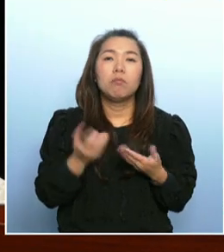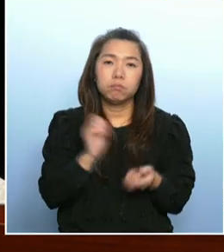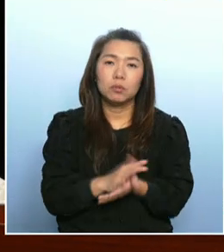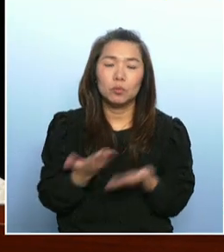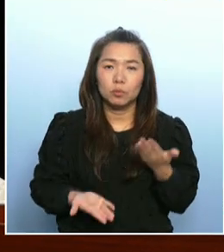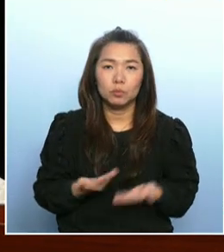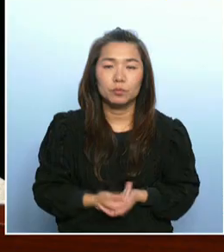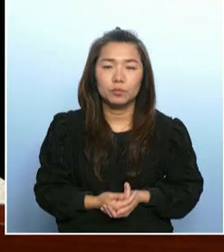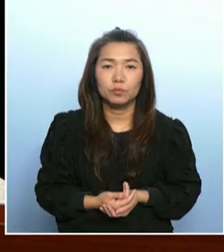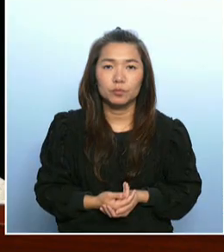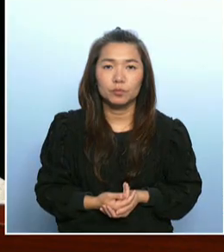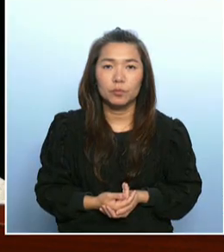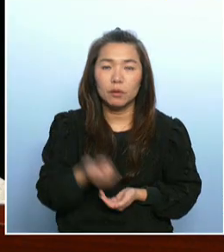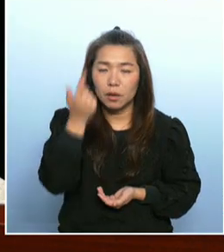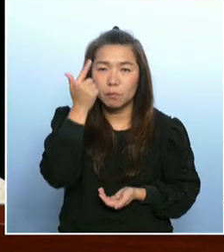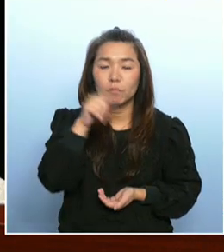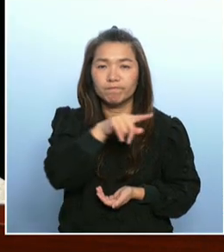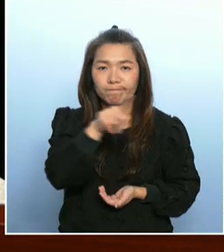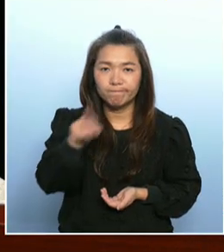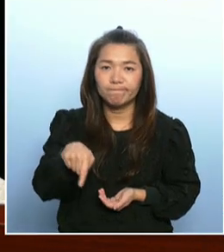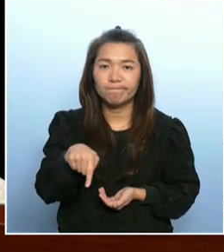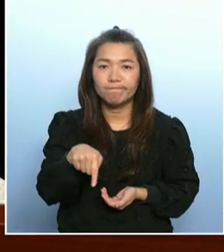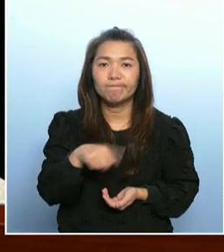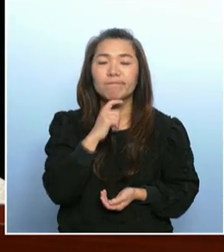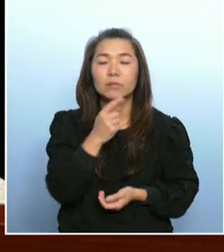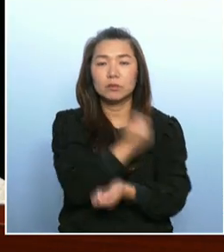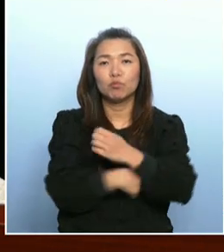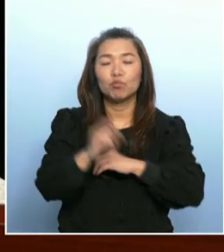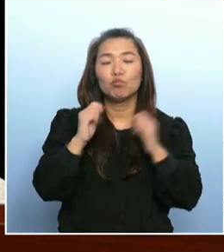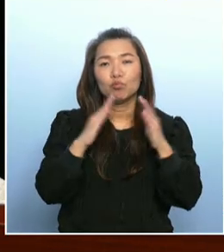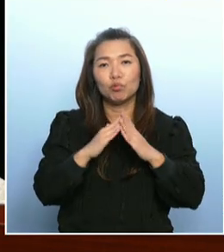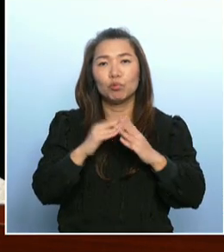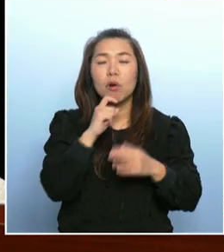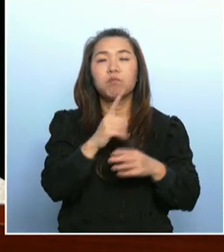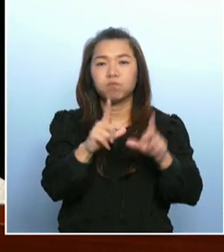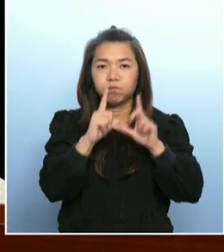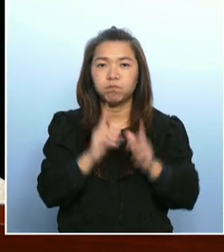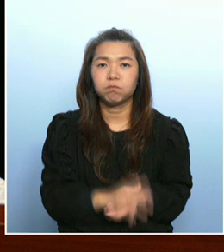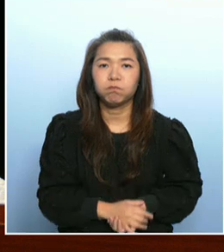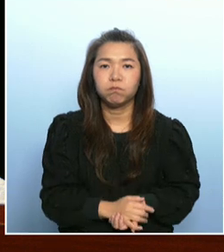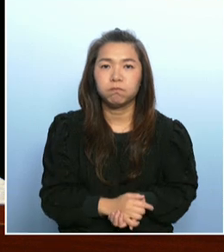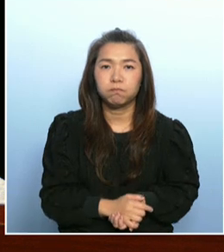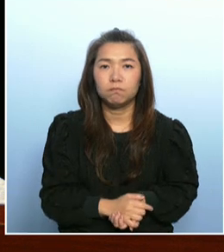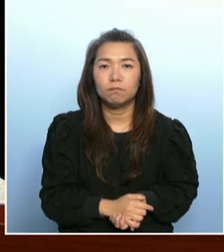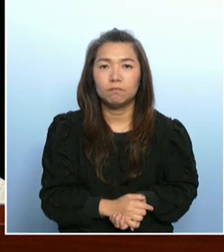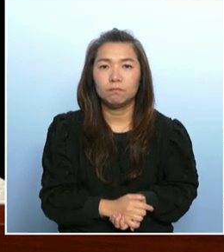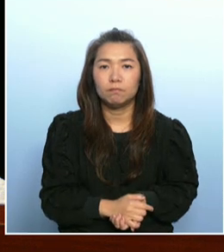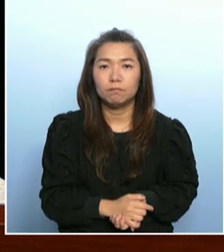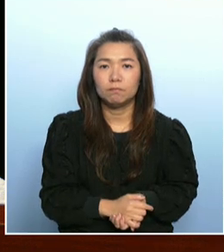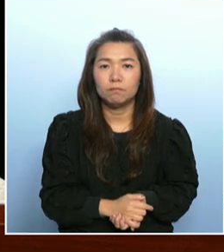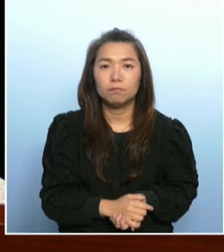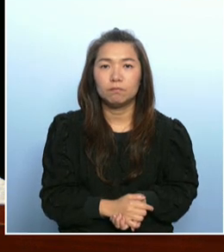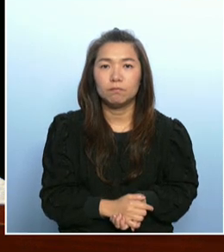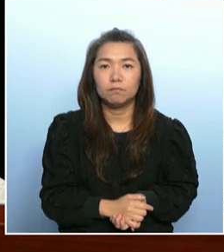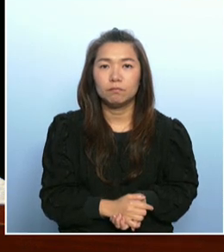support, these PWDs may develop other mental illness as a result. So I hope that the administration will respond to this issue. Thank